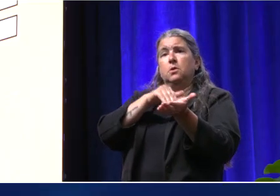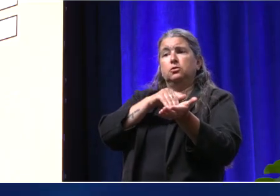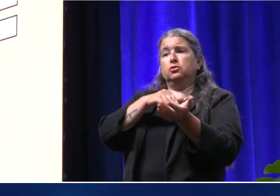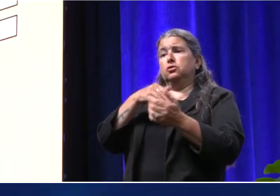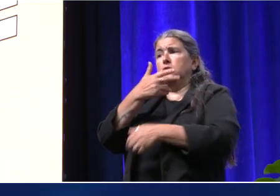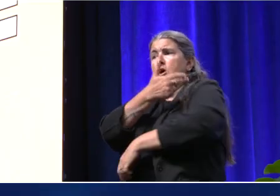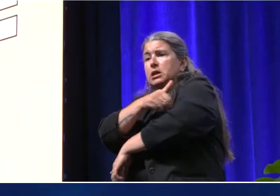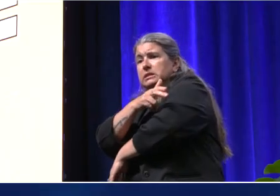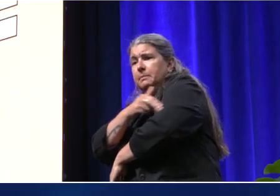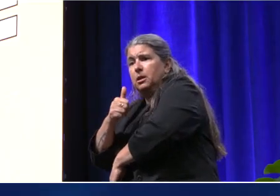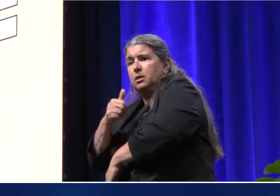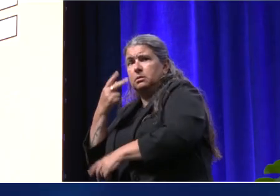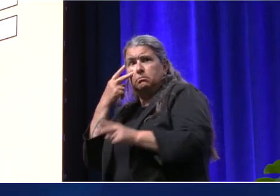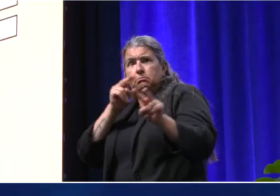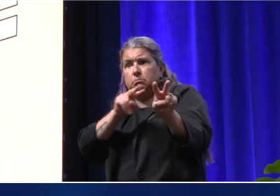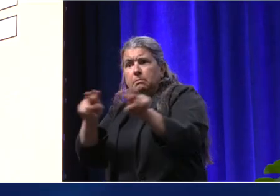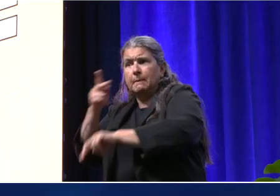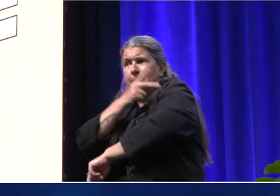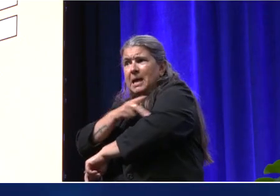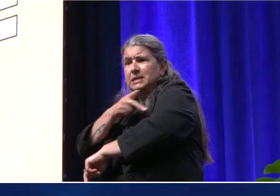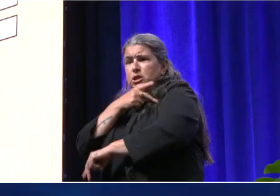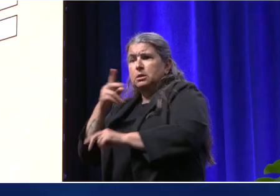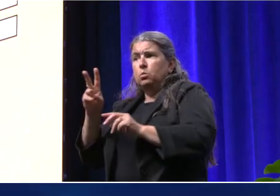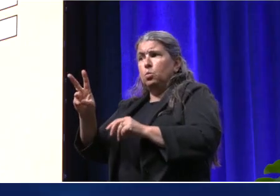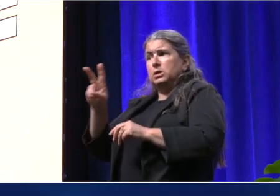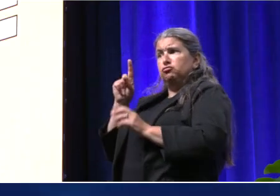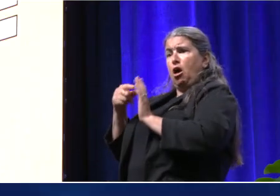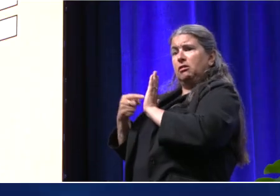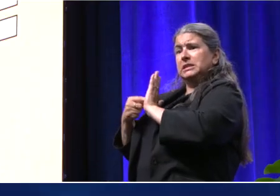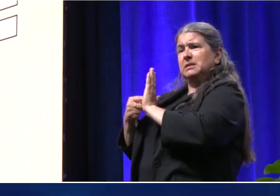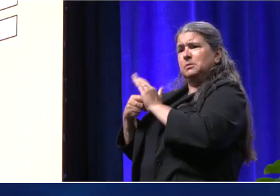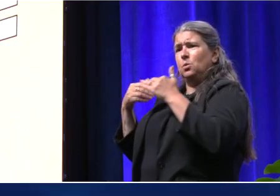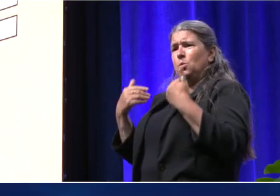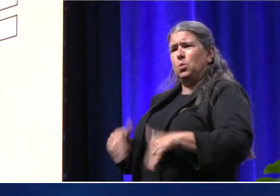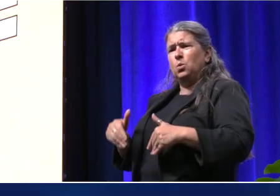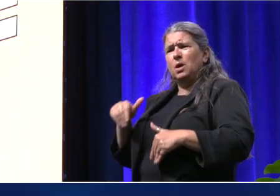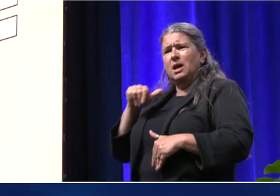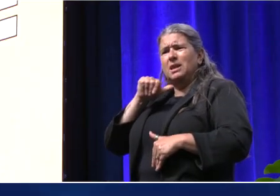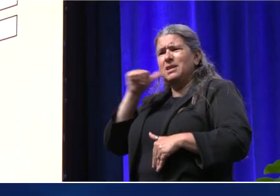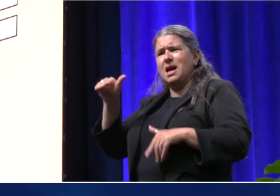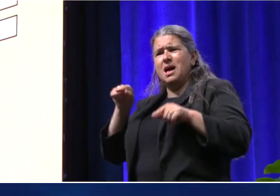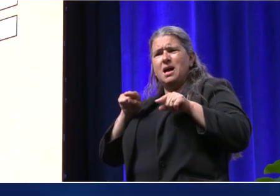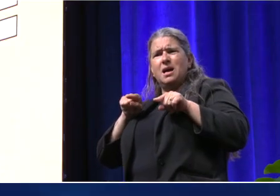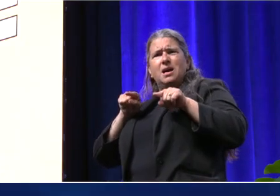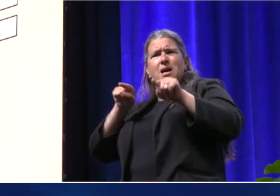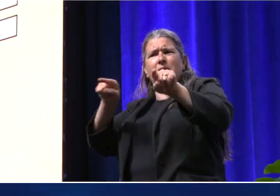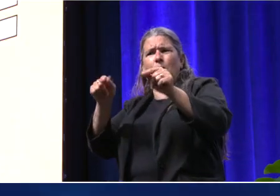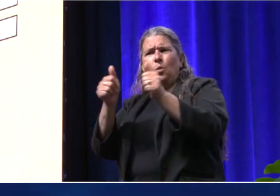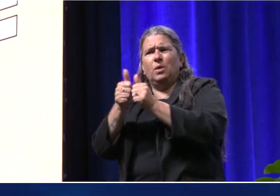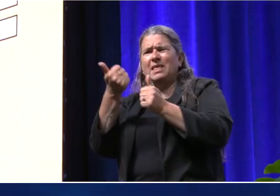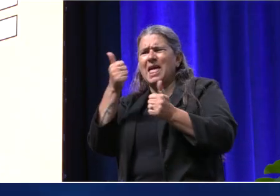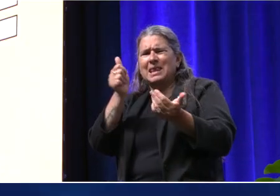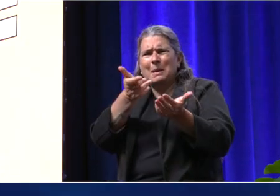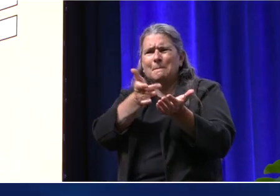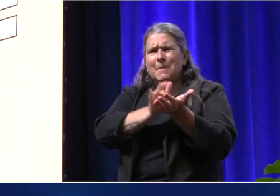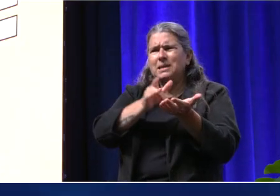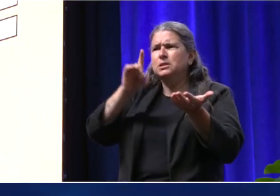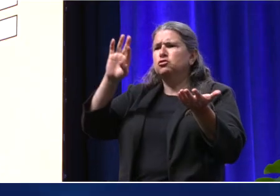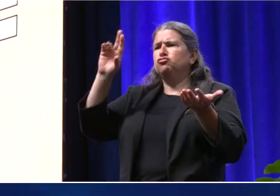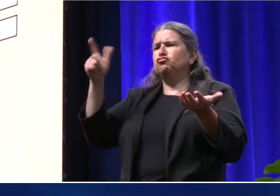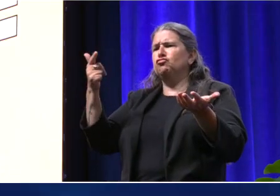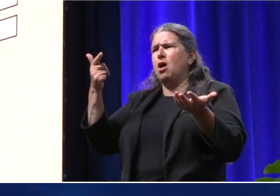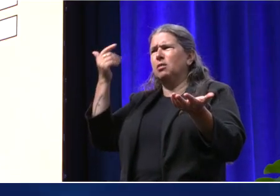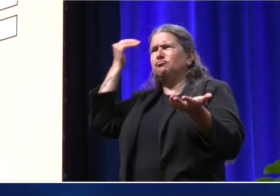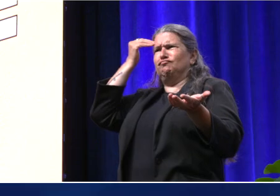or other physiological harm does not align with any sort of known medical drug condition. And if you have 438 substances in the